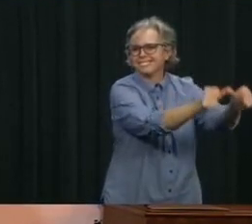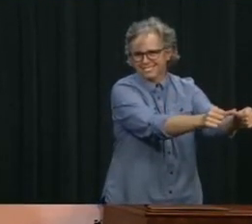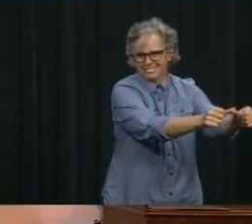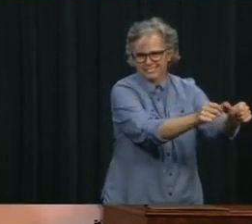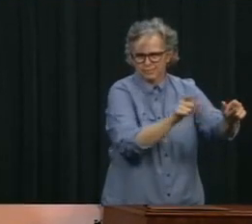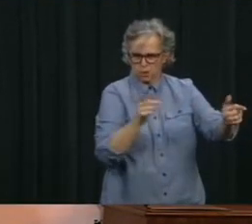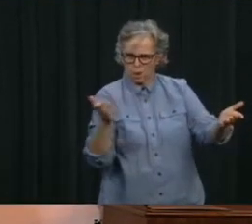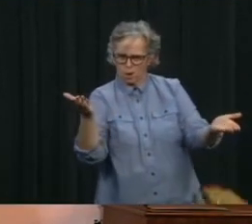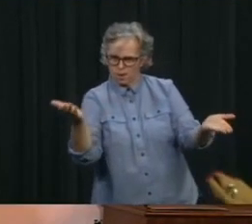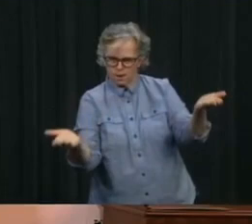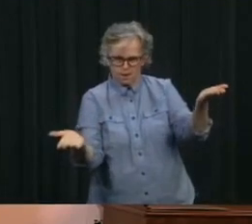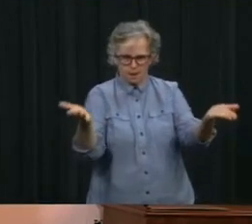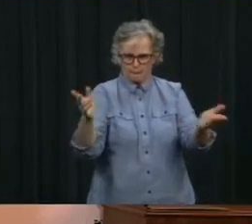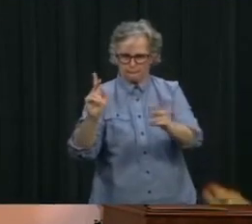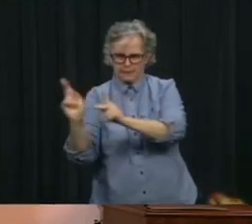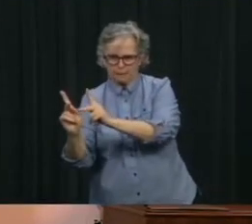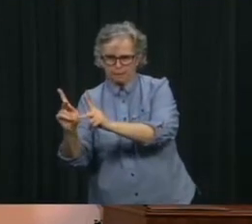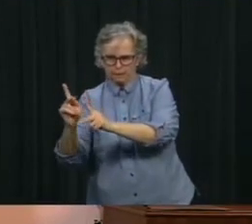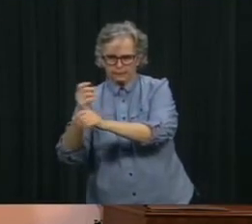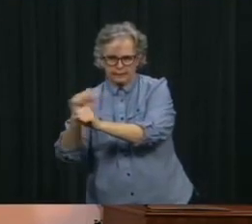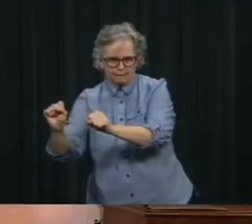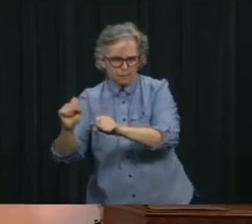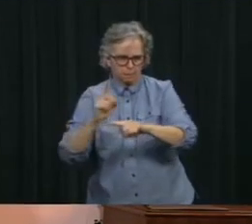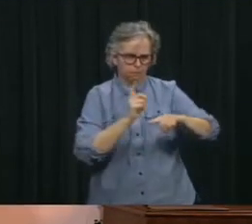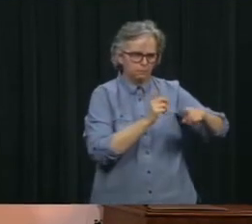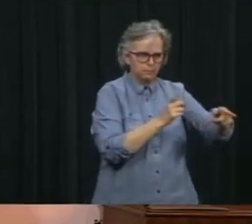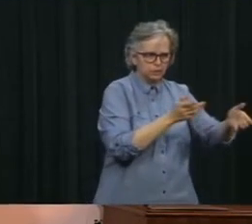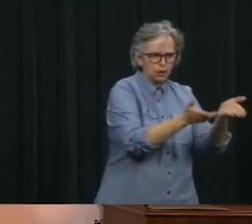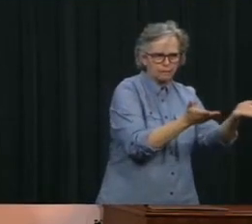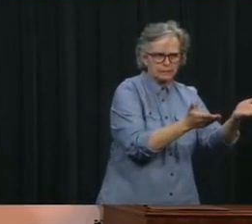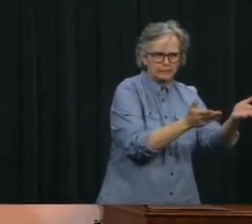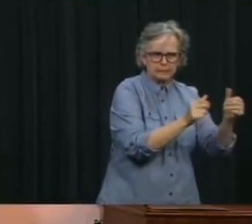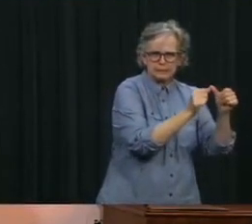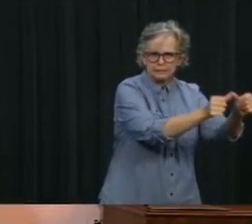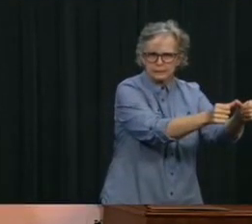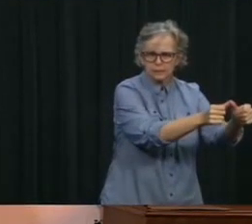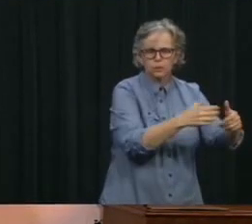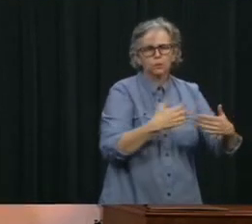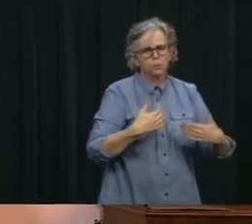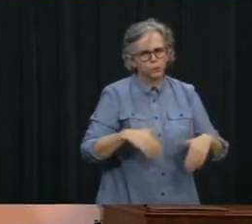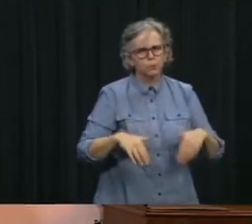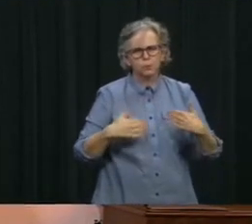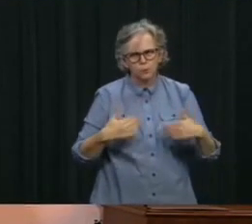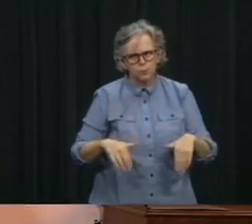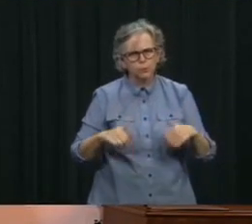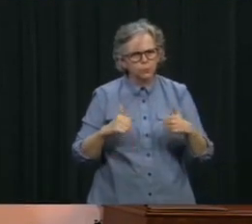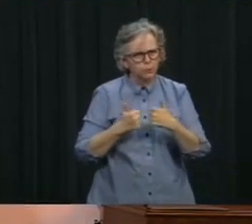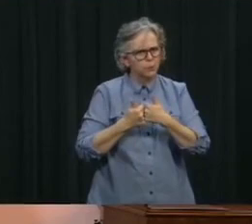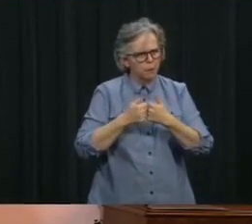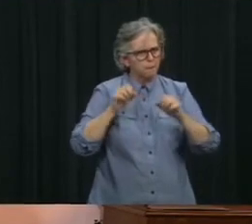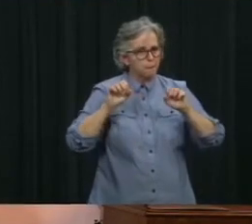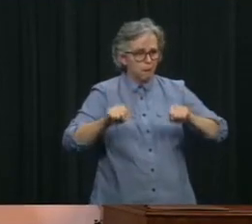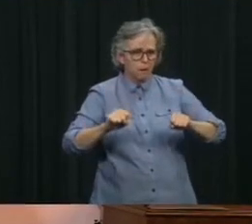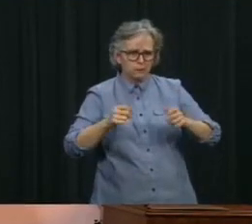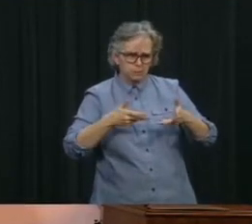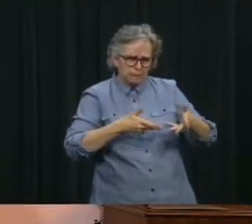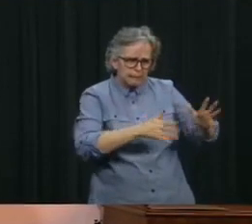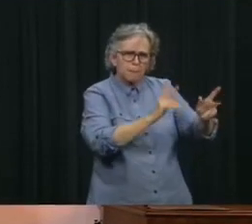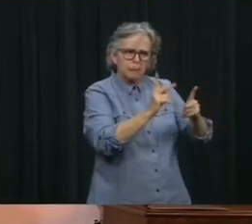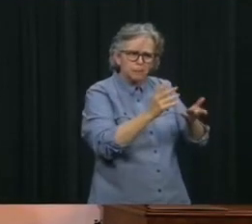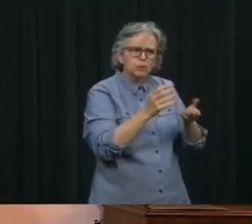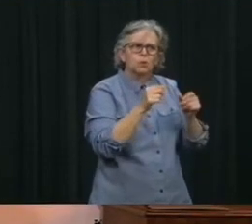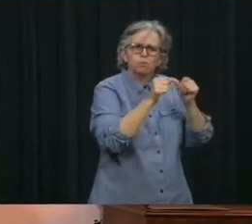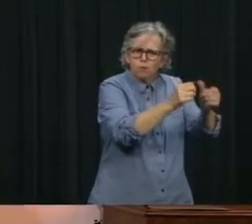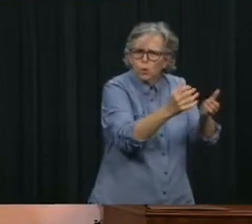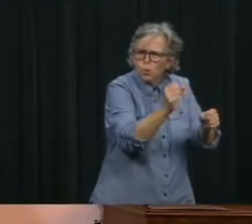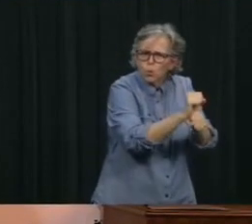of allowing people, when possible, to continue to make a living, provide for their family, and to